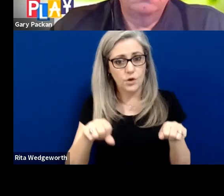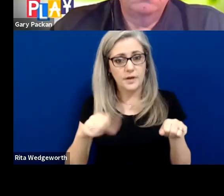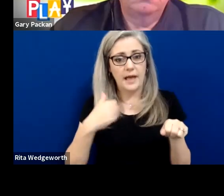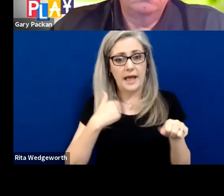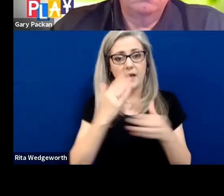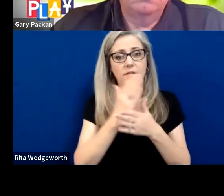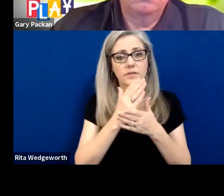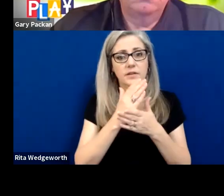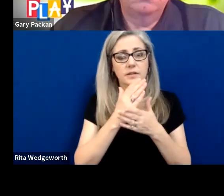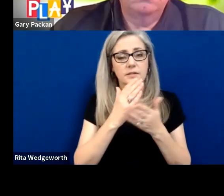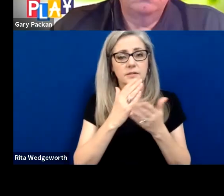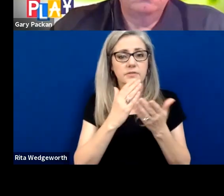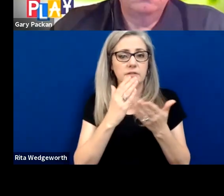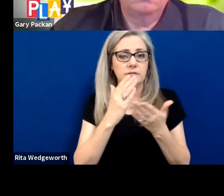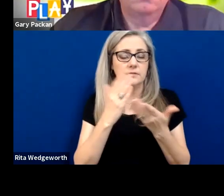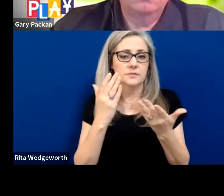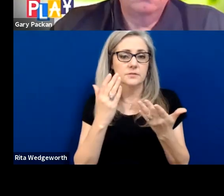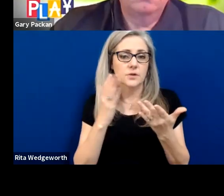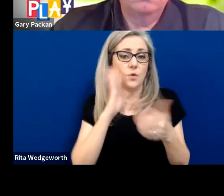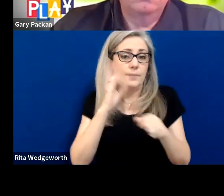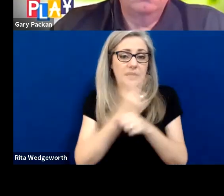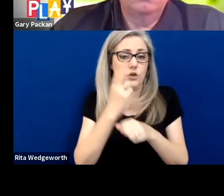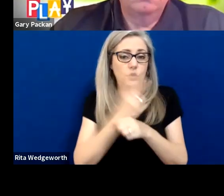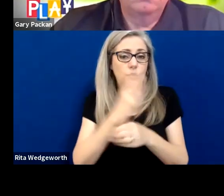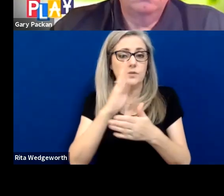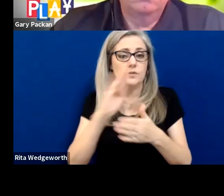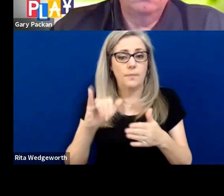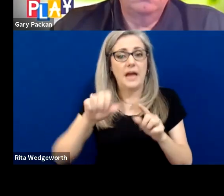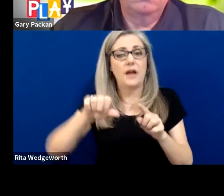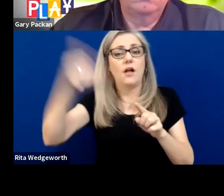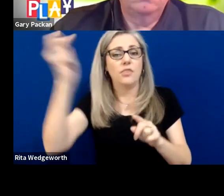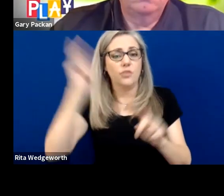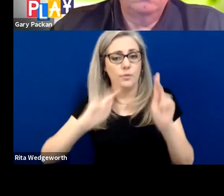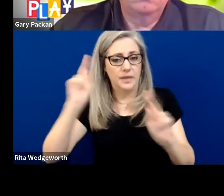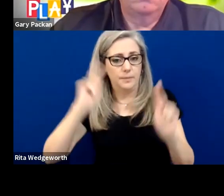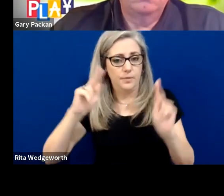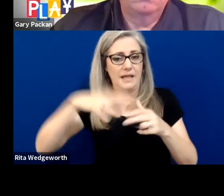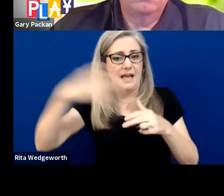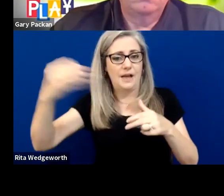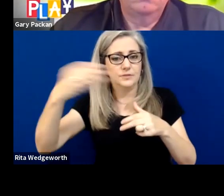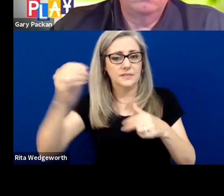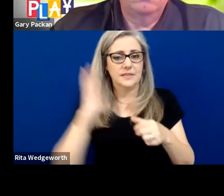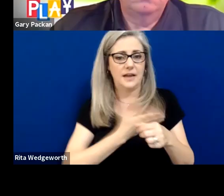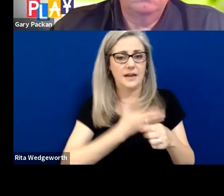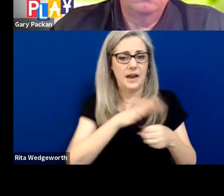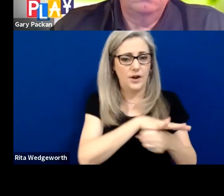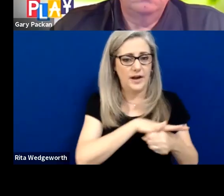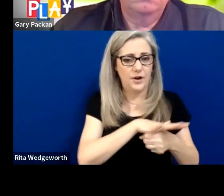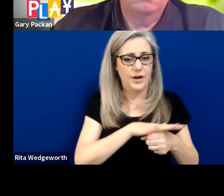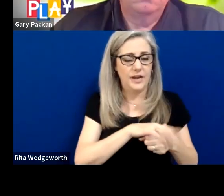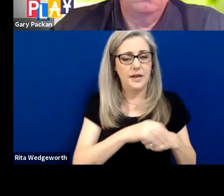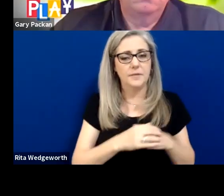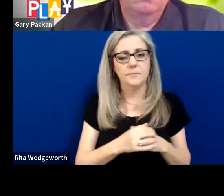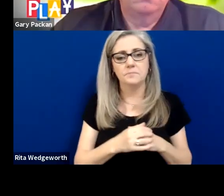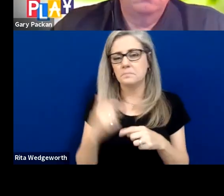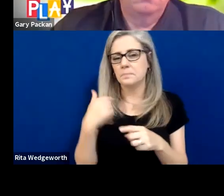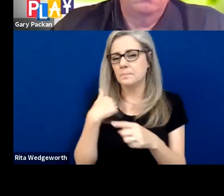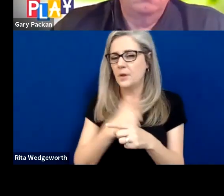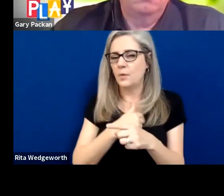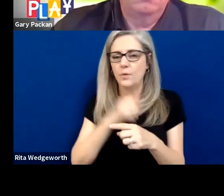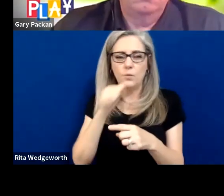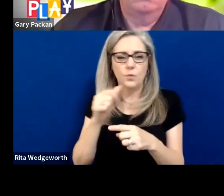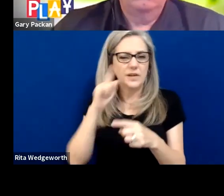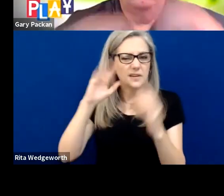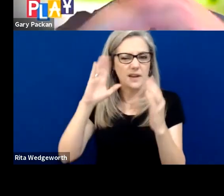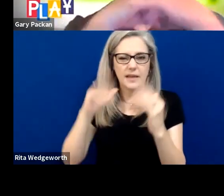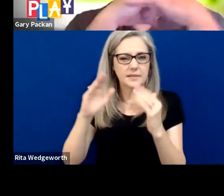outside factors that would be utilizing that area in the future? We wouldn't anticipate outside factors